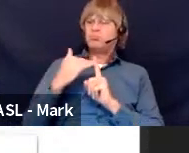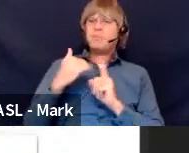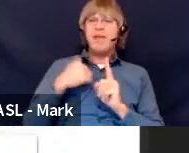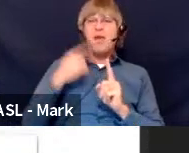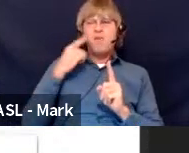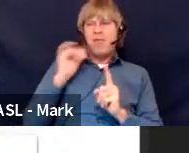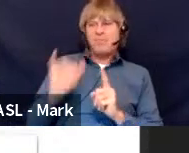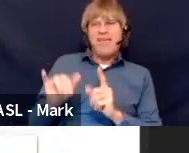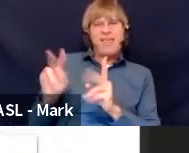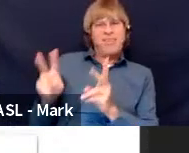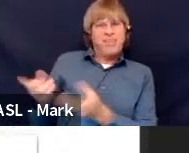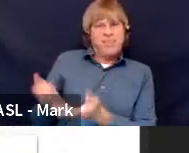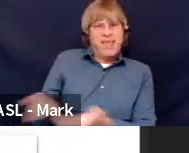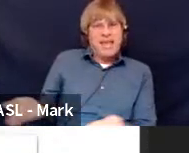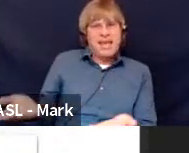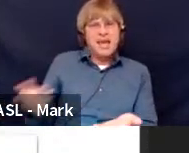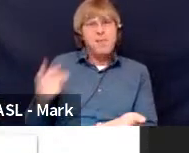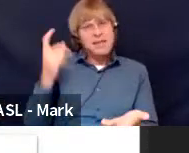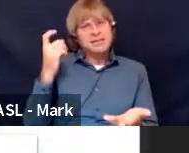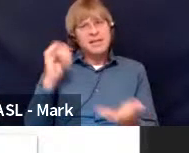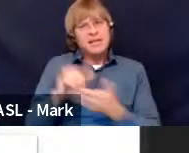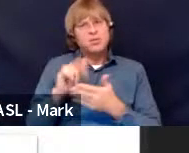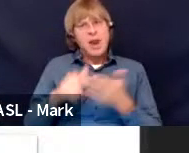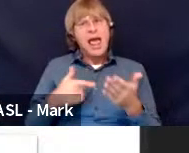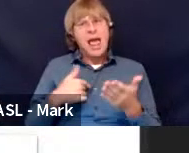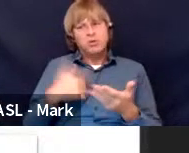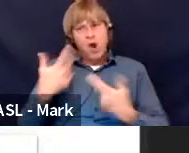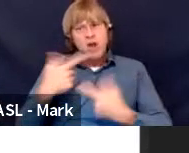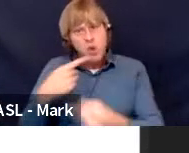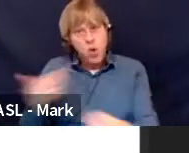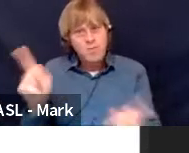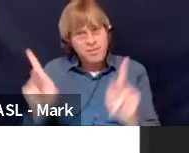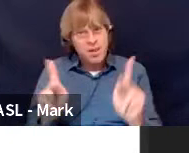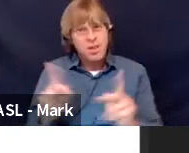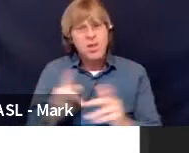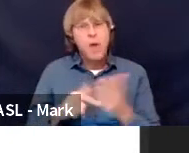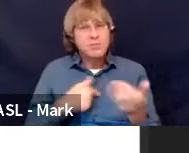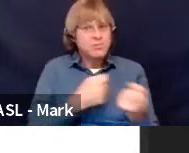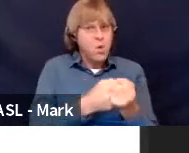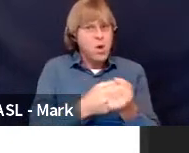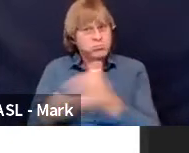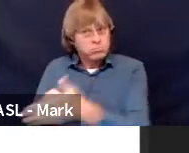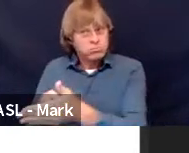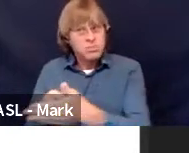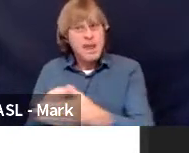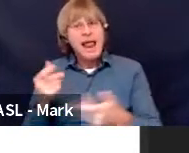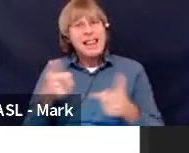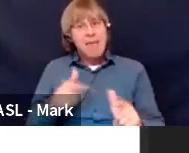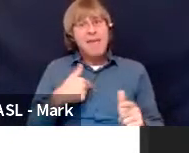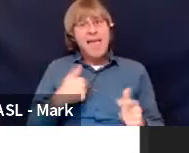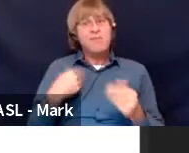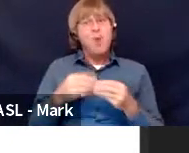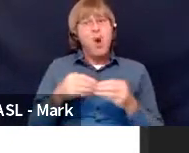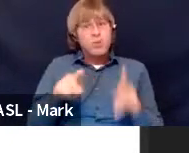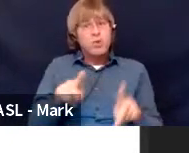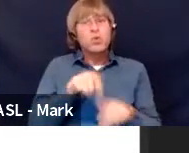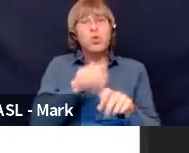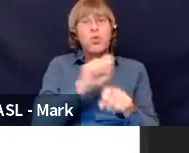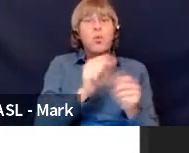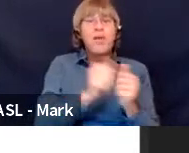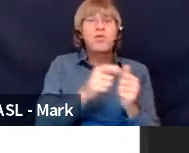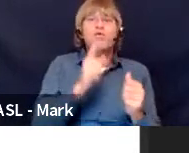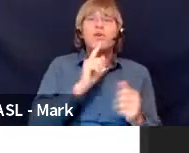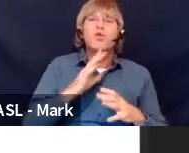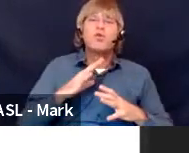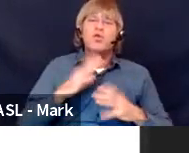that thing, because it's what I was putting out into the world. And it afforded me opportunities to work with